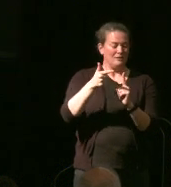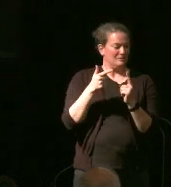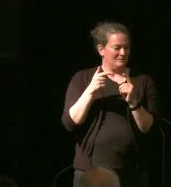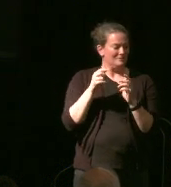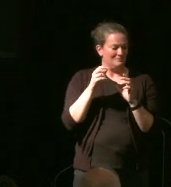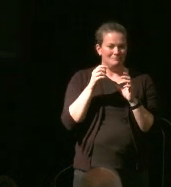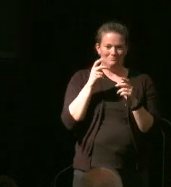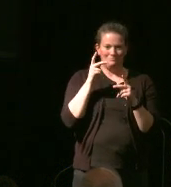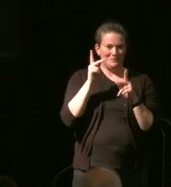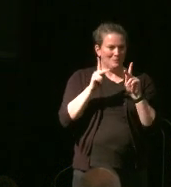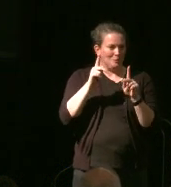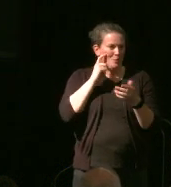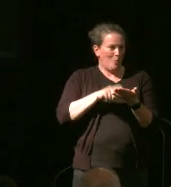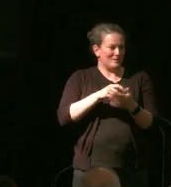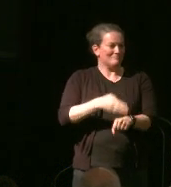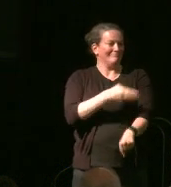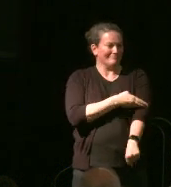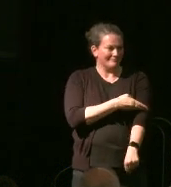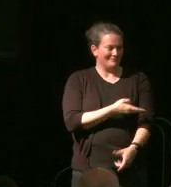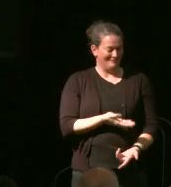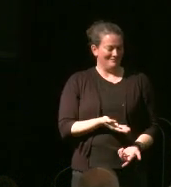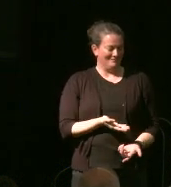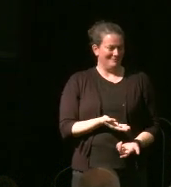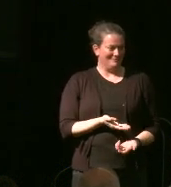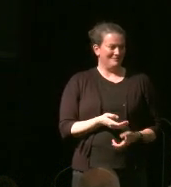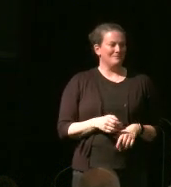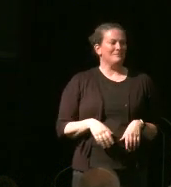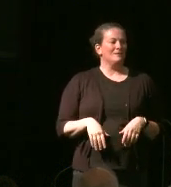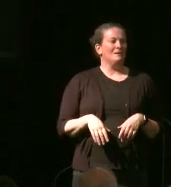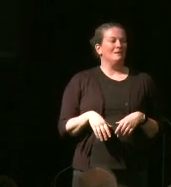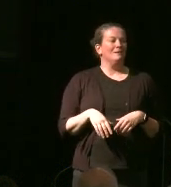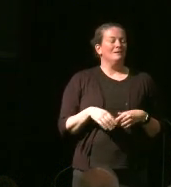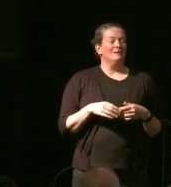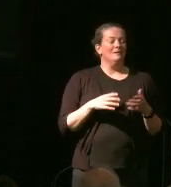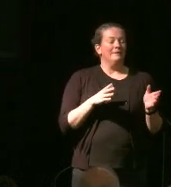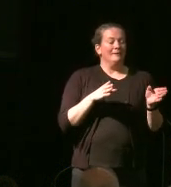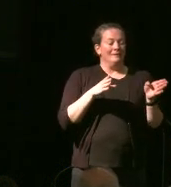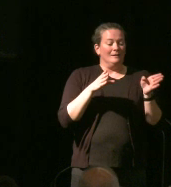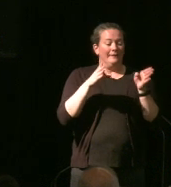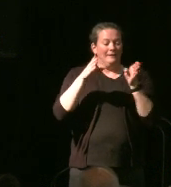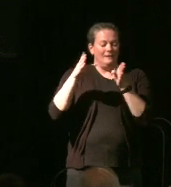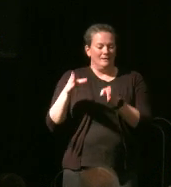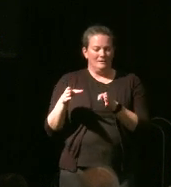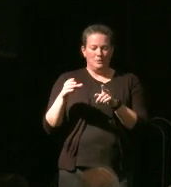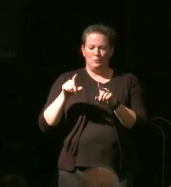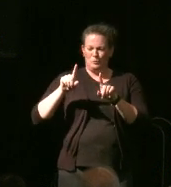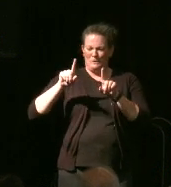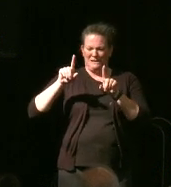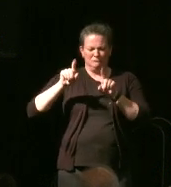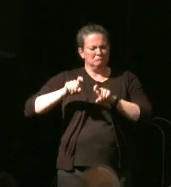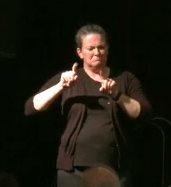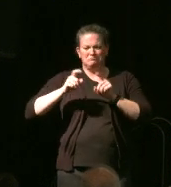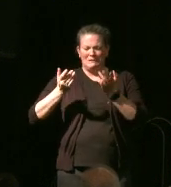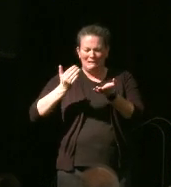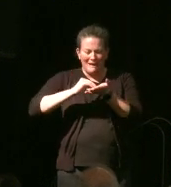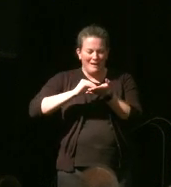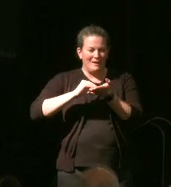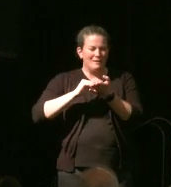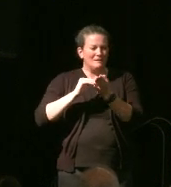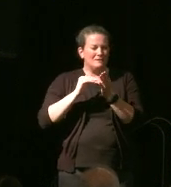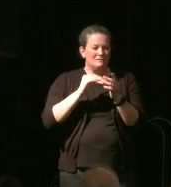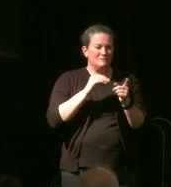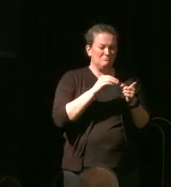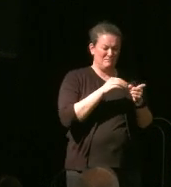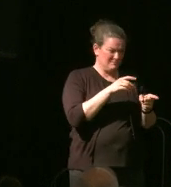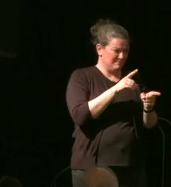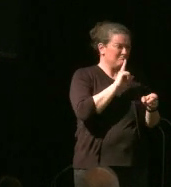us. Now, we looked at the same thing for the secondary endpoints again, because we want to ask ourselves, well, is this just an artifact of the data, or do we have something